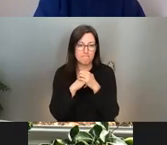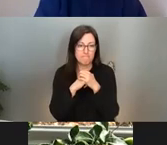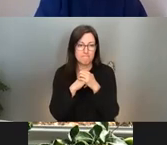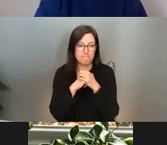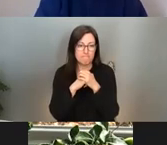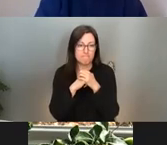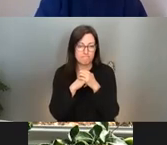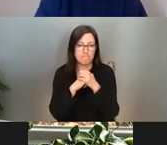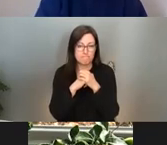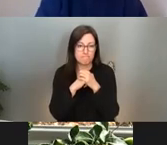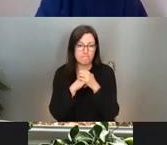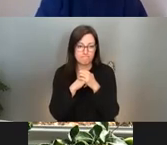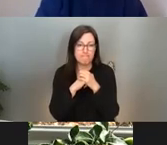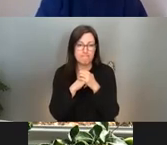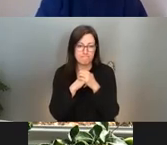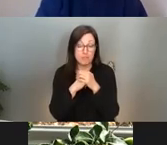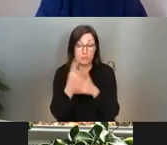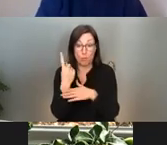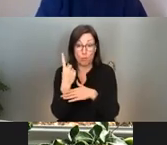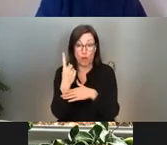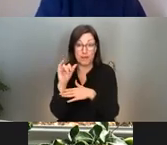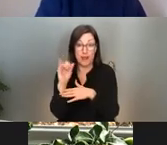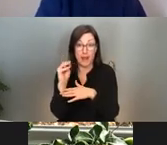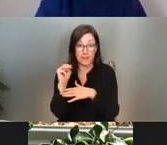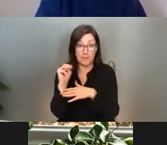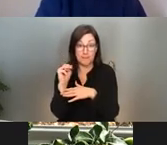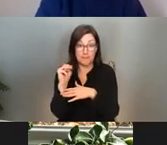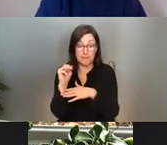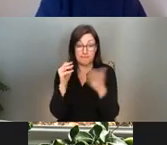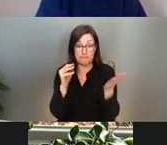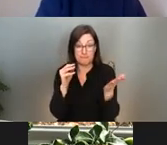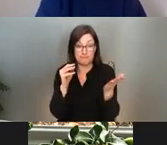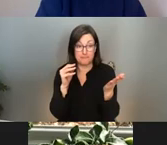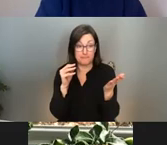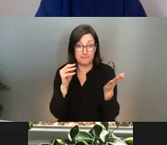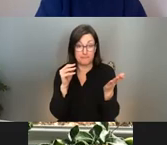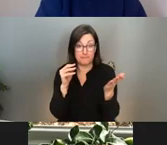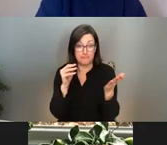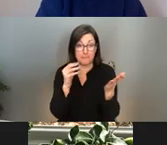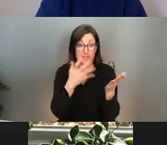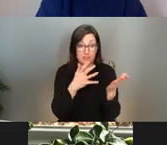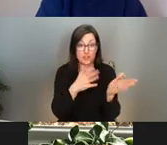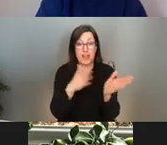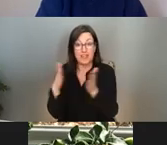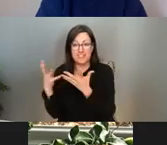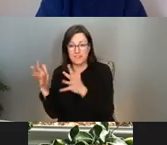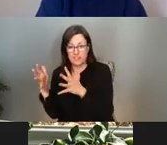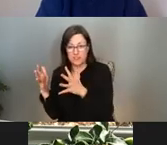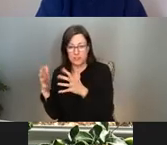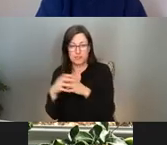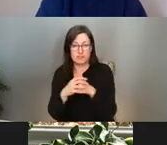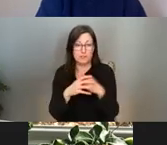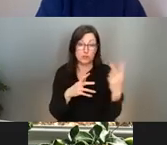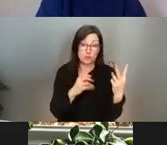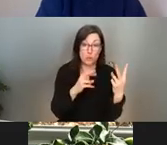To start, presenting one item, and then to the right, the activity is finished. And then 2 or more items, we talk